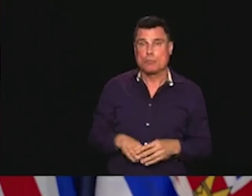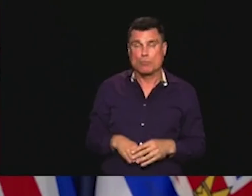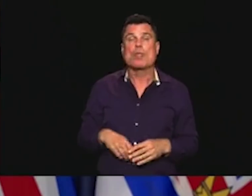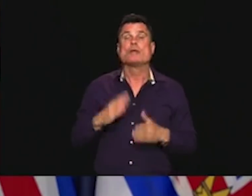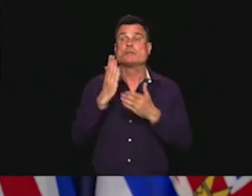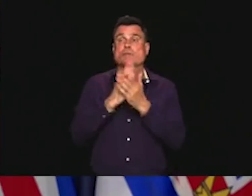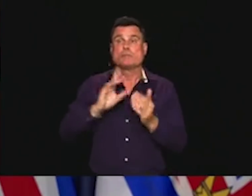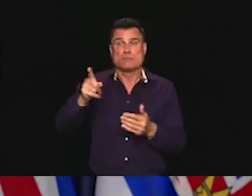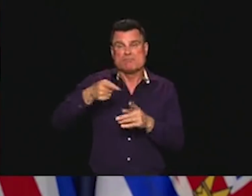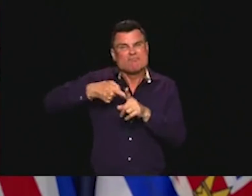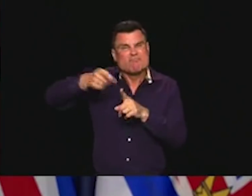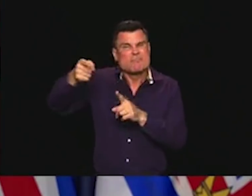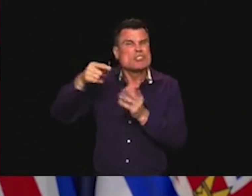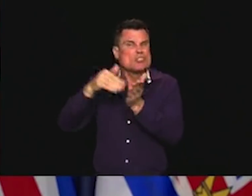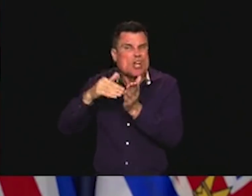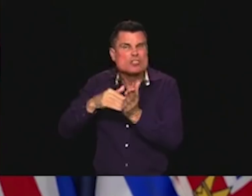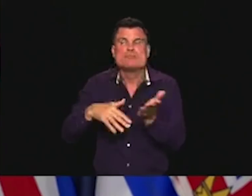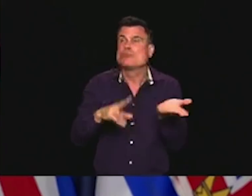up to a near normal